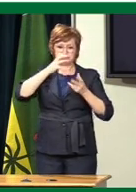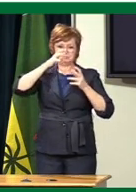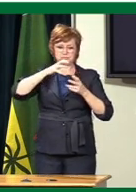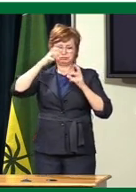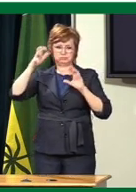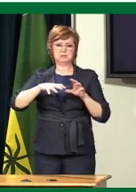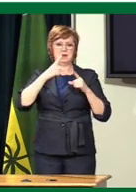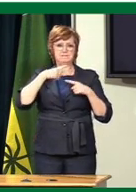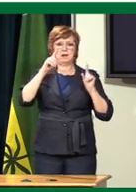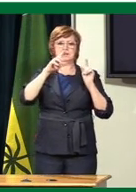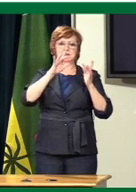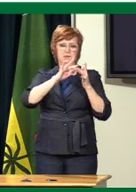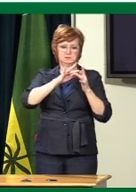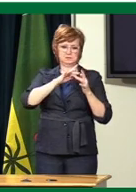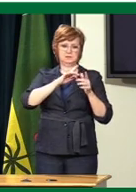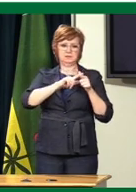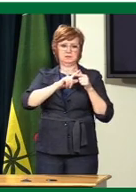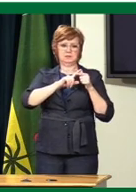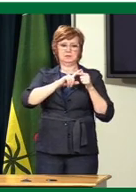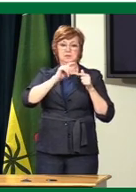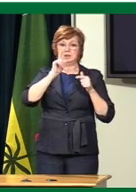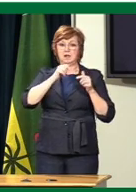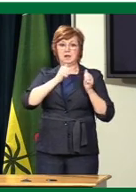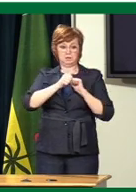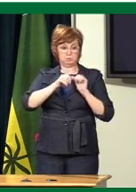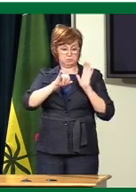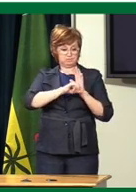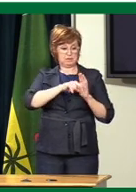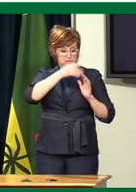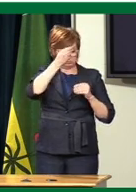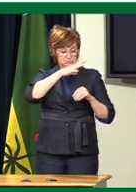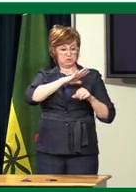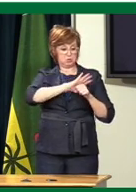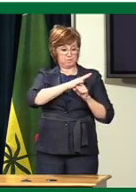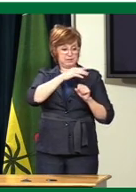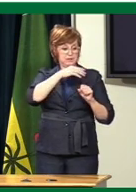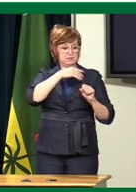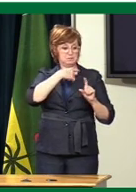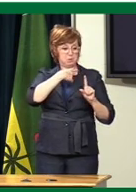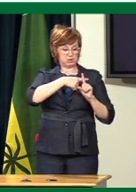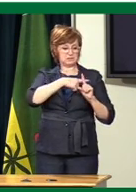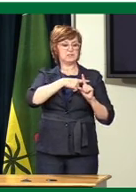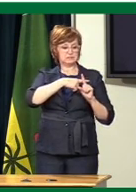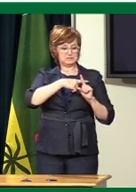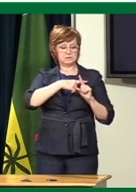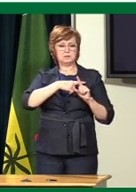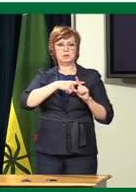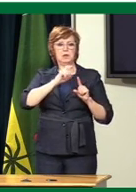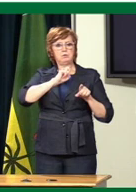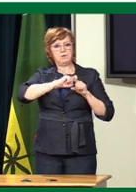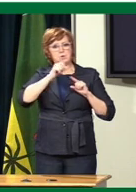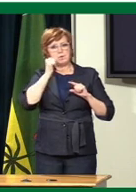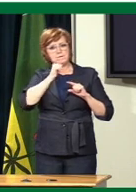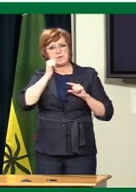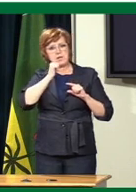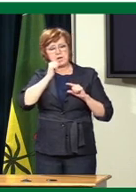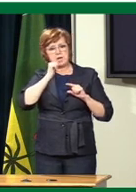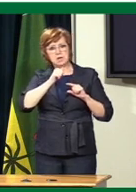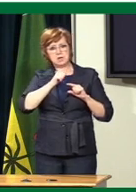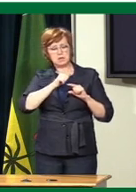they're identified, they're being contacted each and every day. And there's questions that would ask to try to trigger memory on what